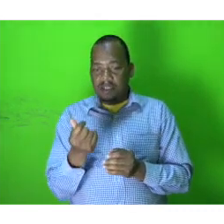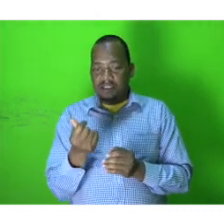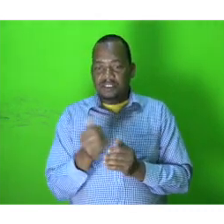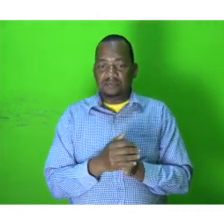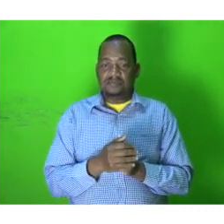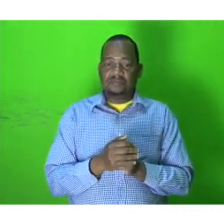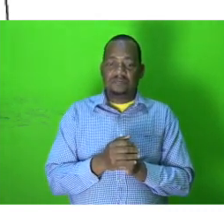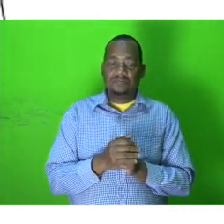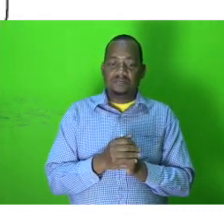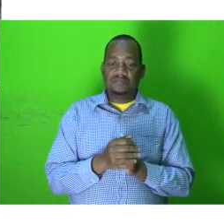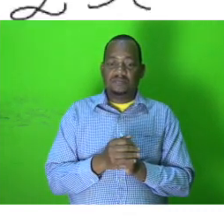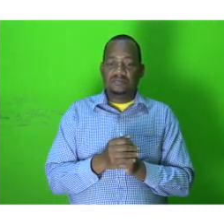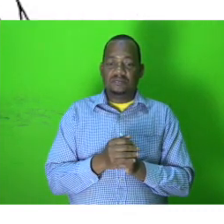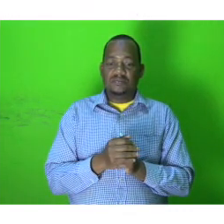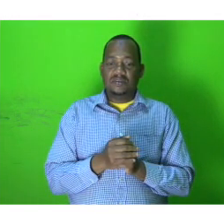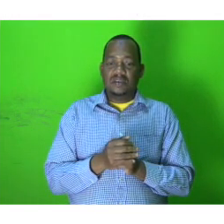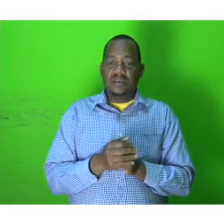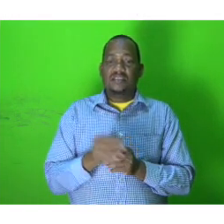How much